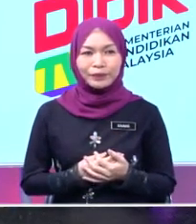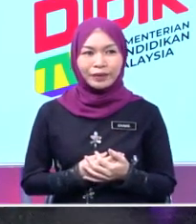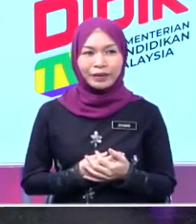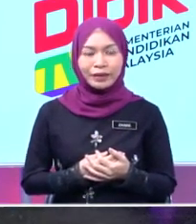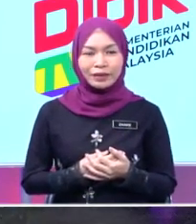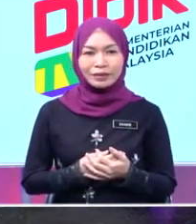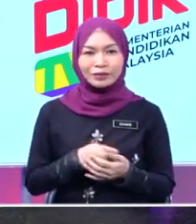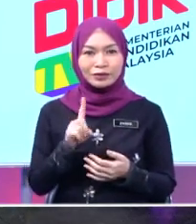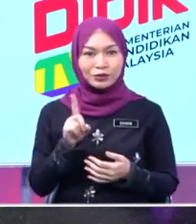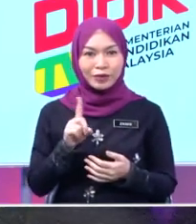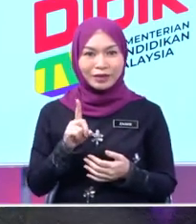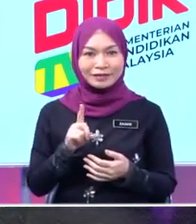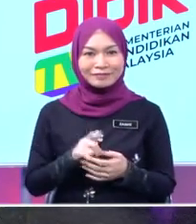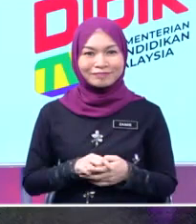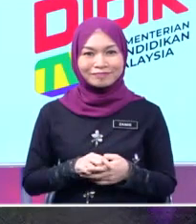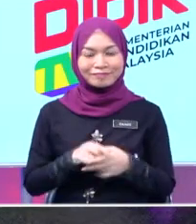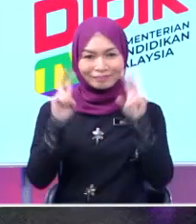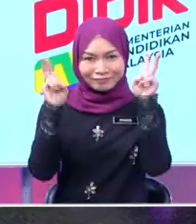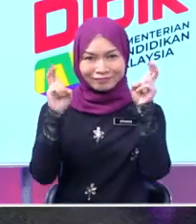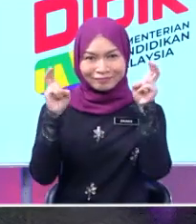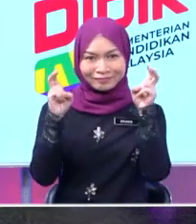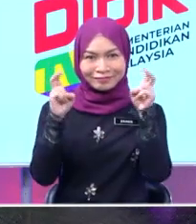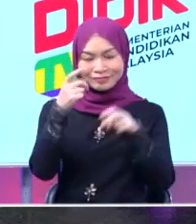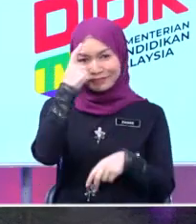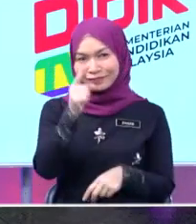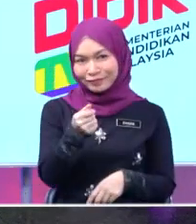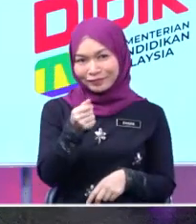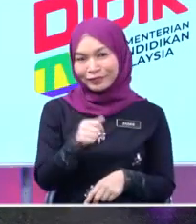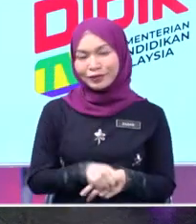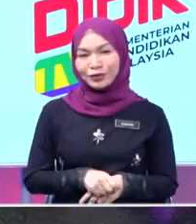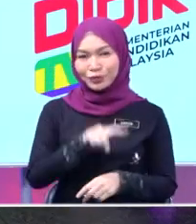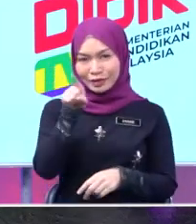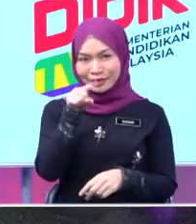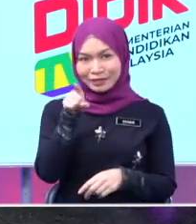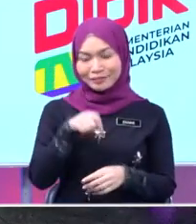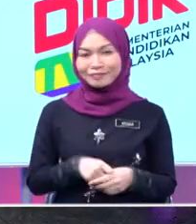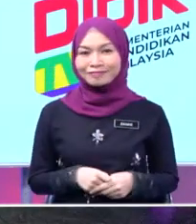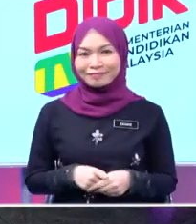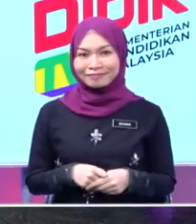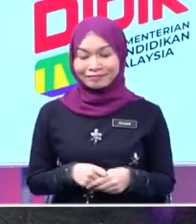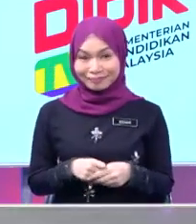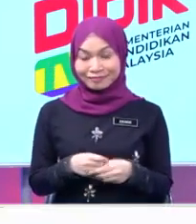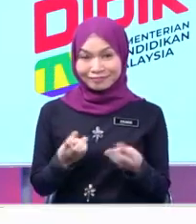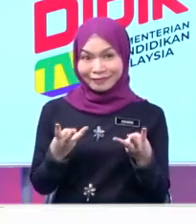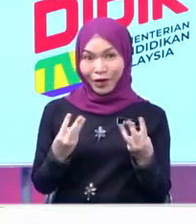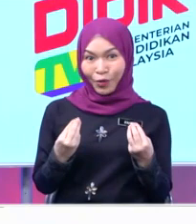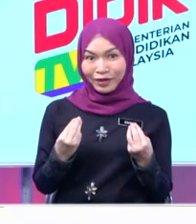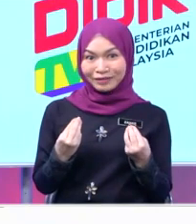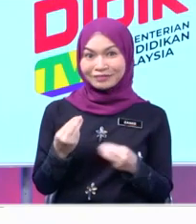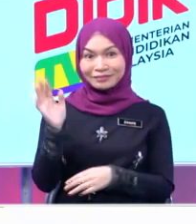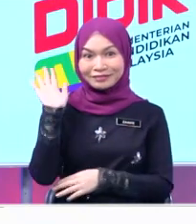the topic for you to circle on? All right, if you'd like to help Puan Ima, you can raise your